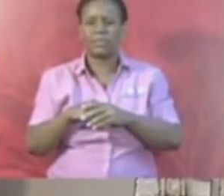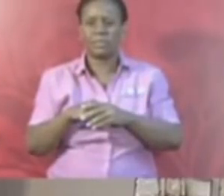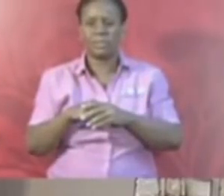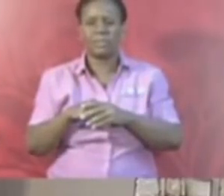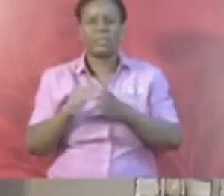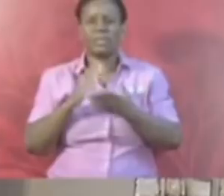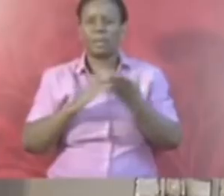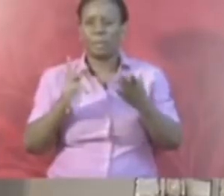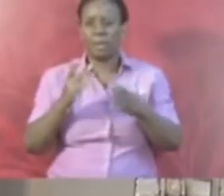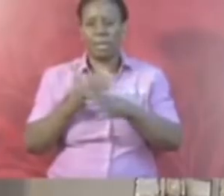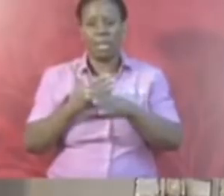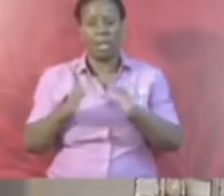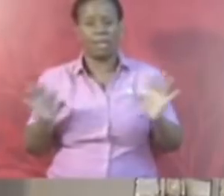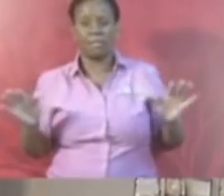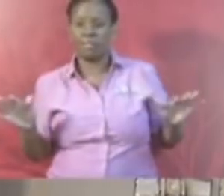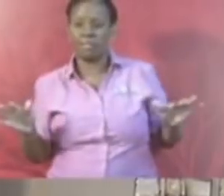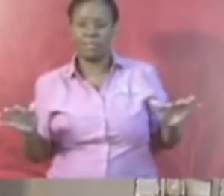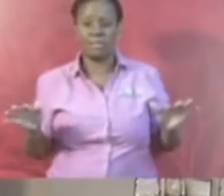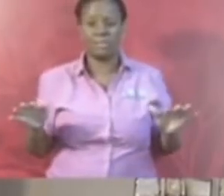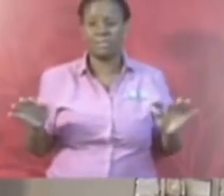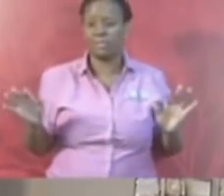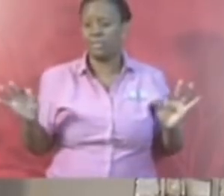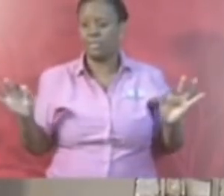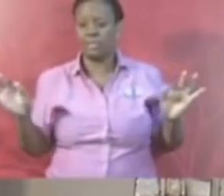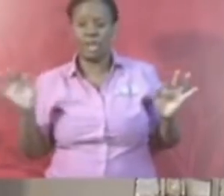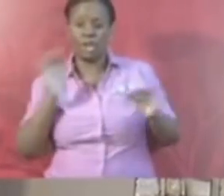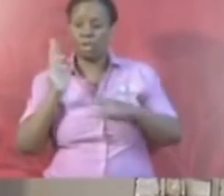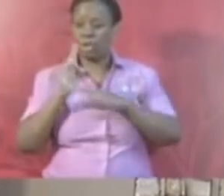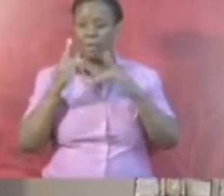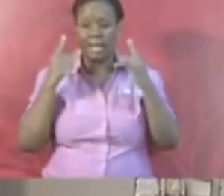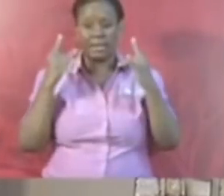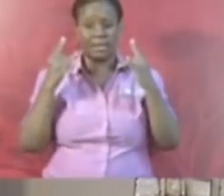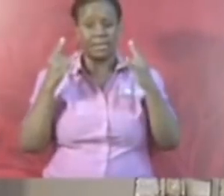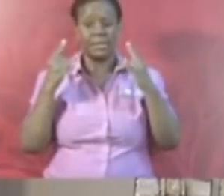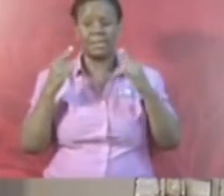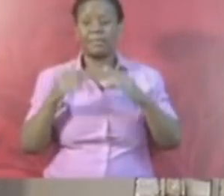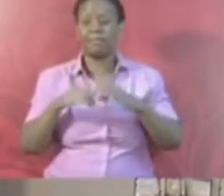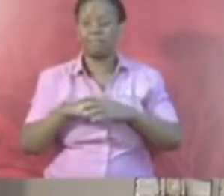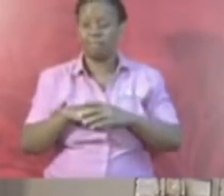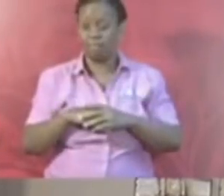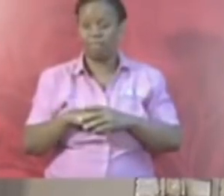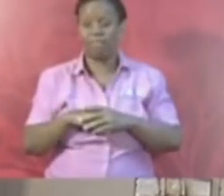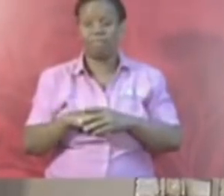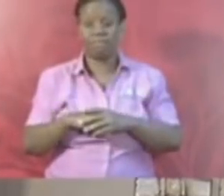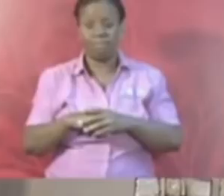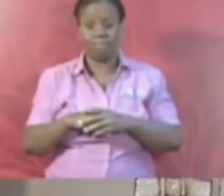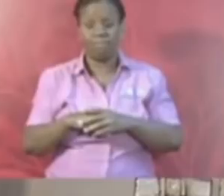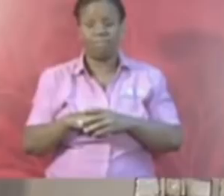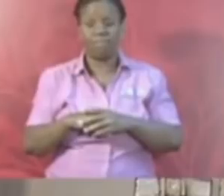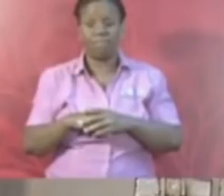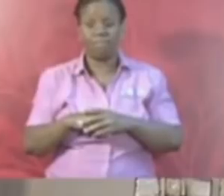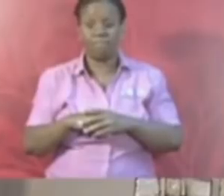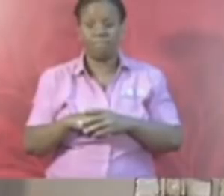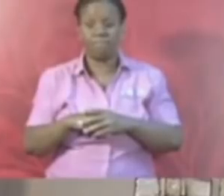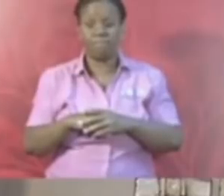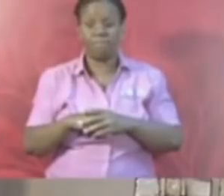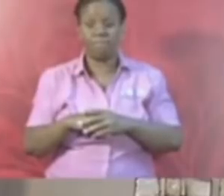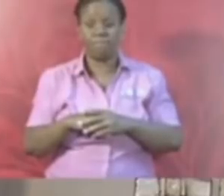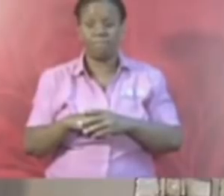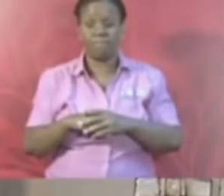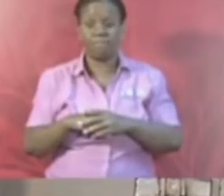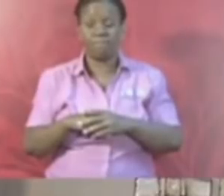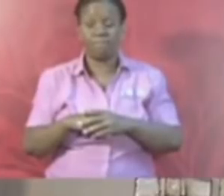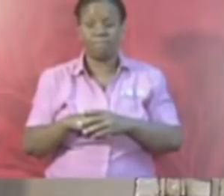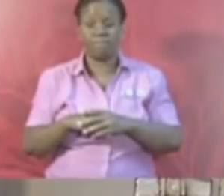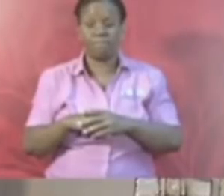masks. Be warned, they now have their ticket books, and you can possibly face that fixed penalty ticket